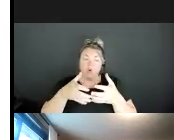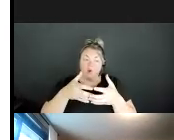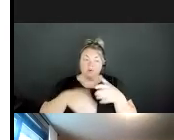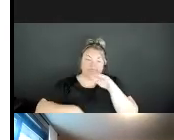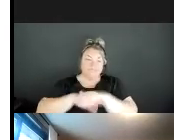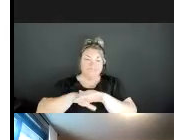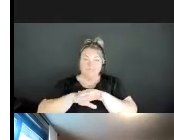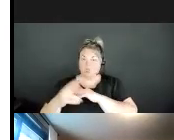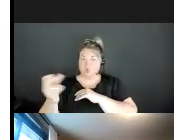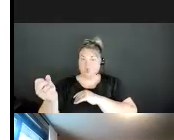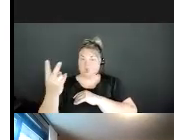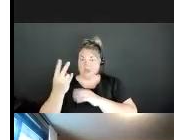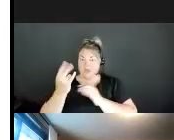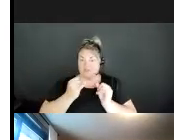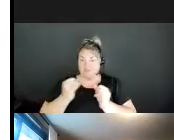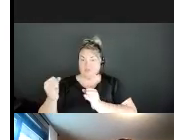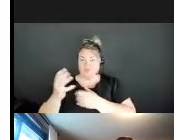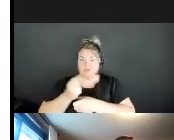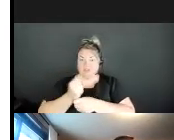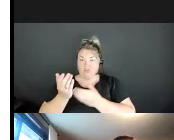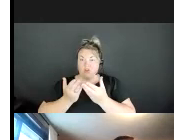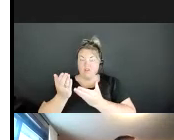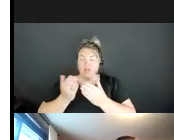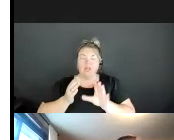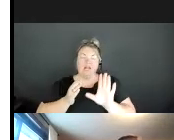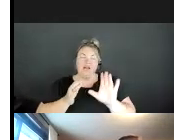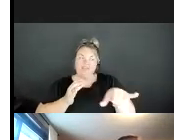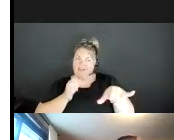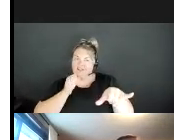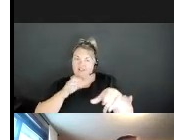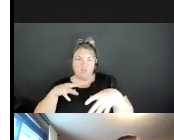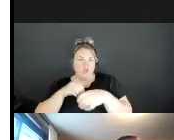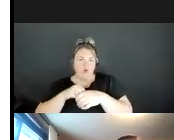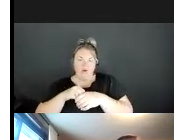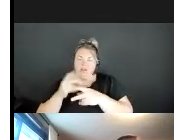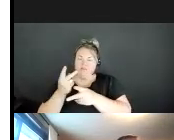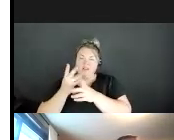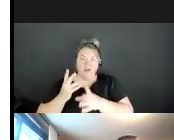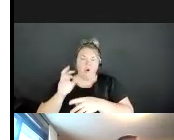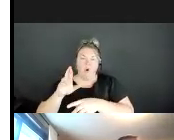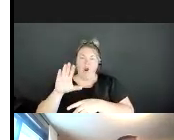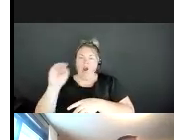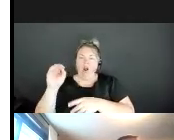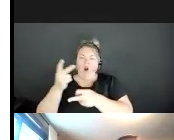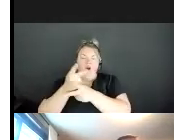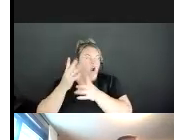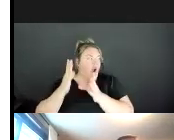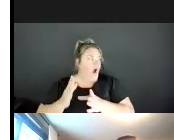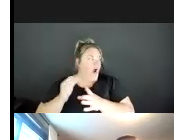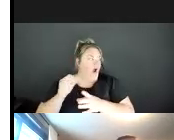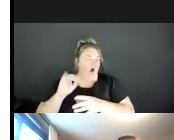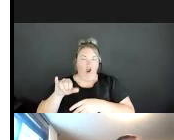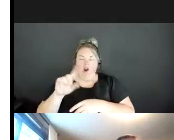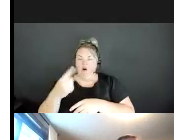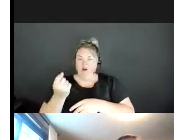receiving services. Now that does not include facilitators or co-facilitators. So it's only 12